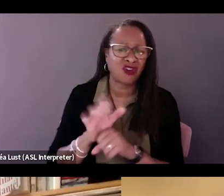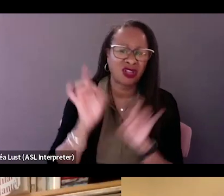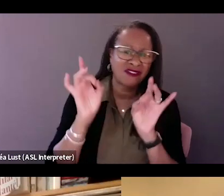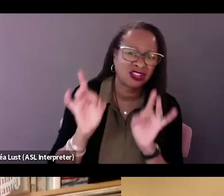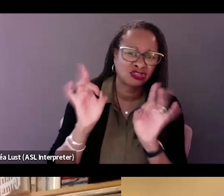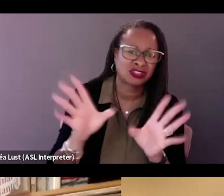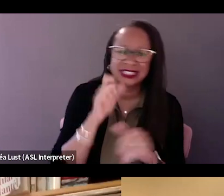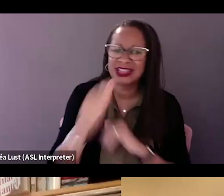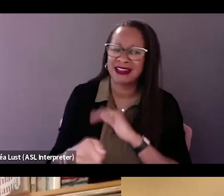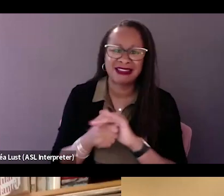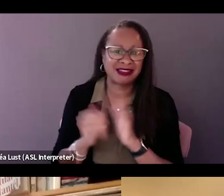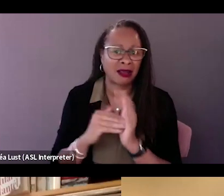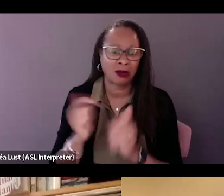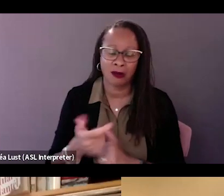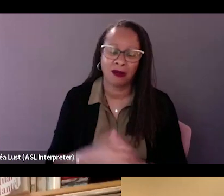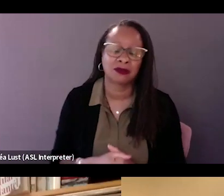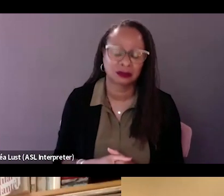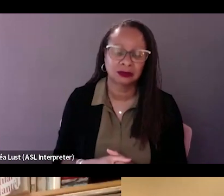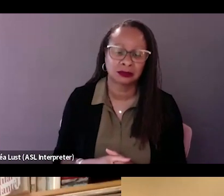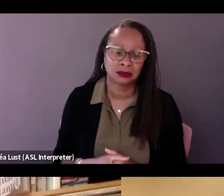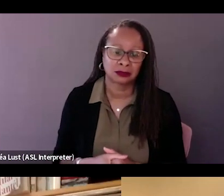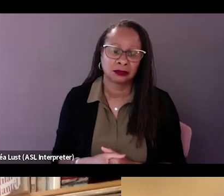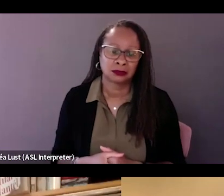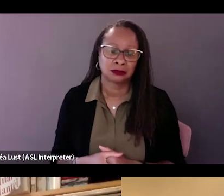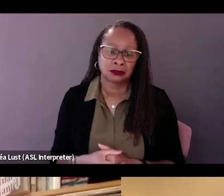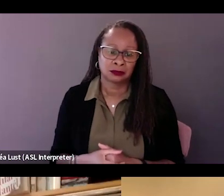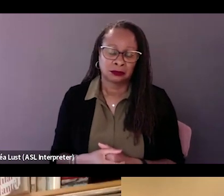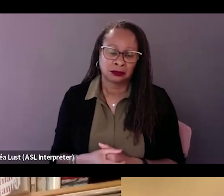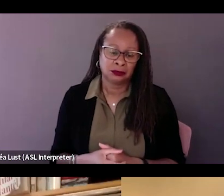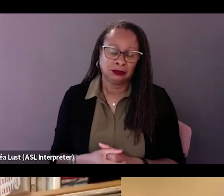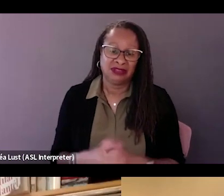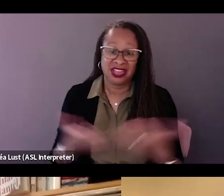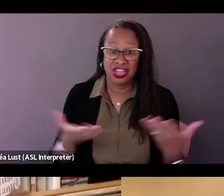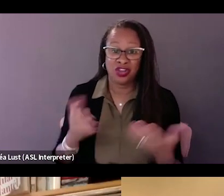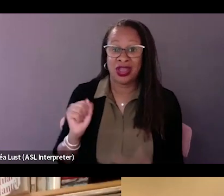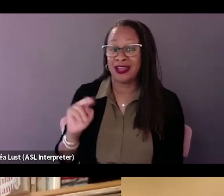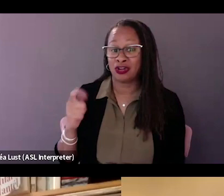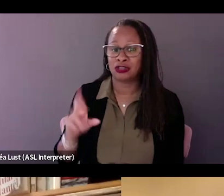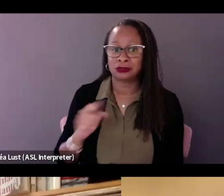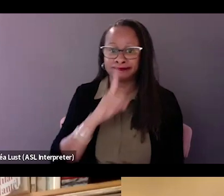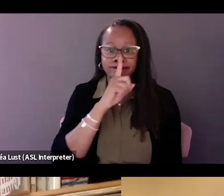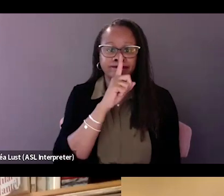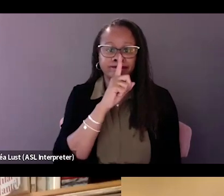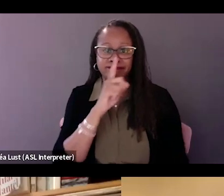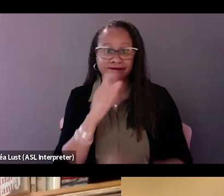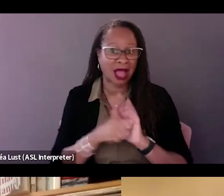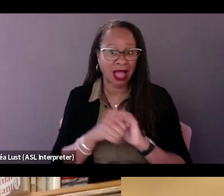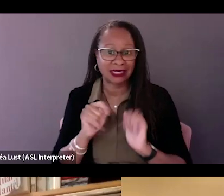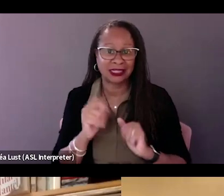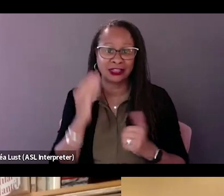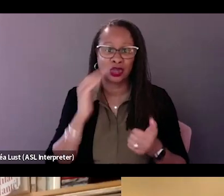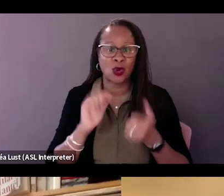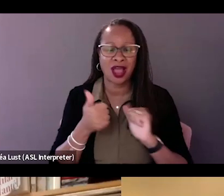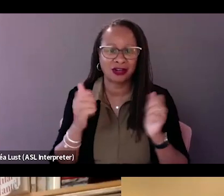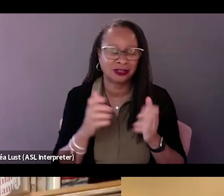even hidden, and over here, I mean, anchors kind of like hide it, and they know how to foster it in